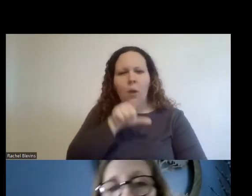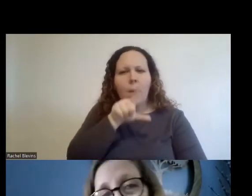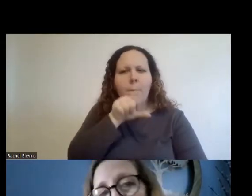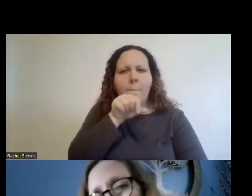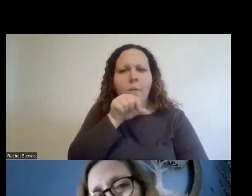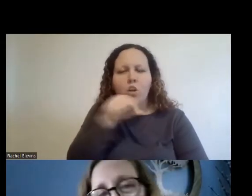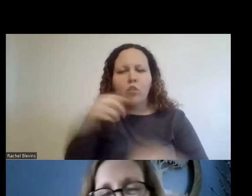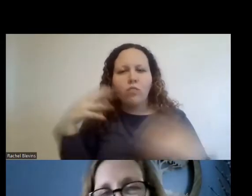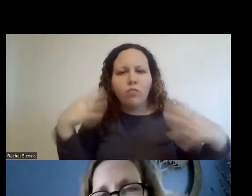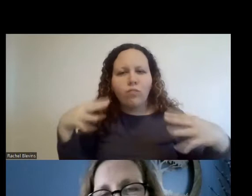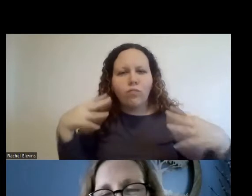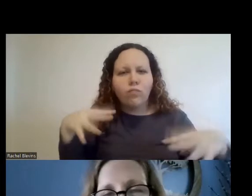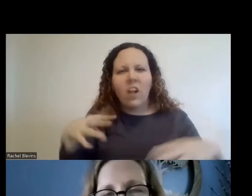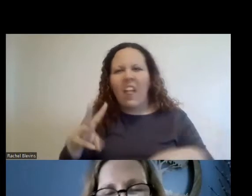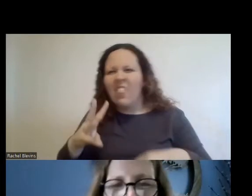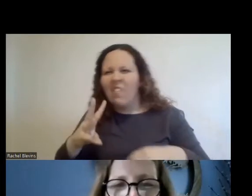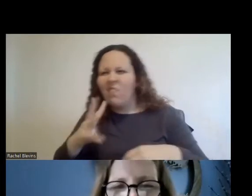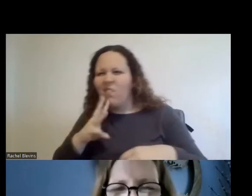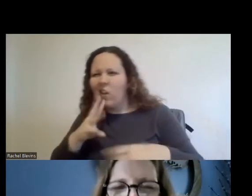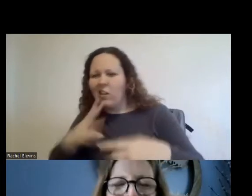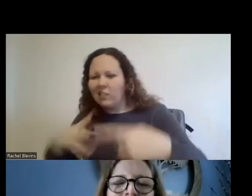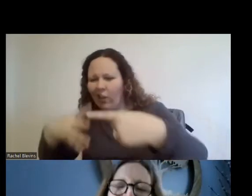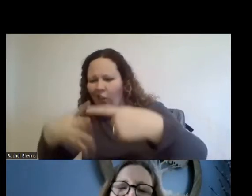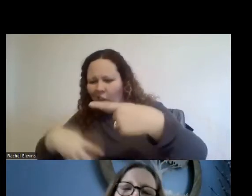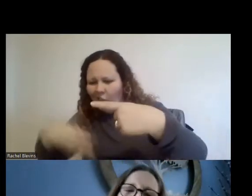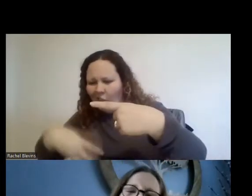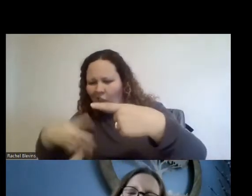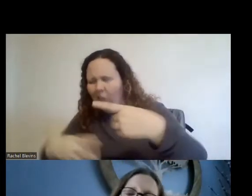the faucet dripping, but most of us don't care about that.